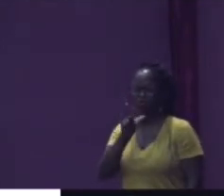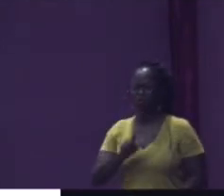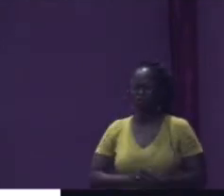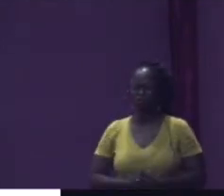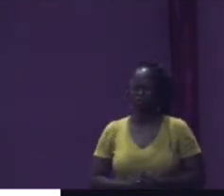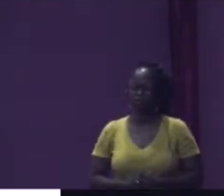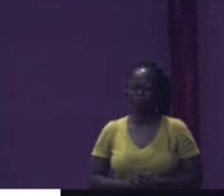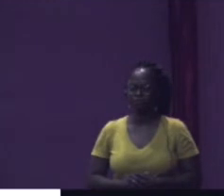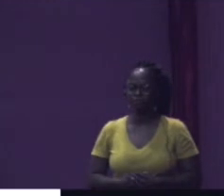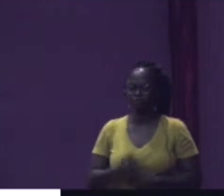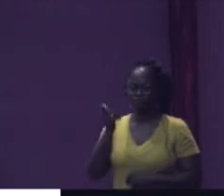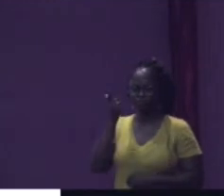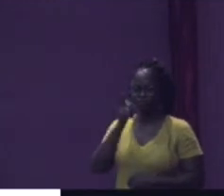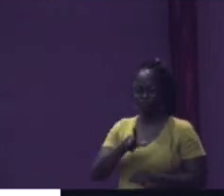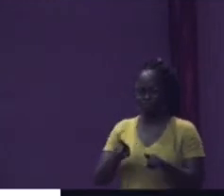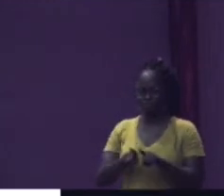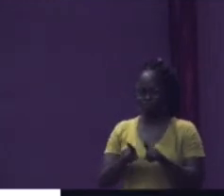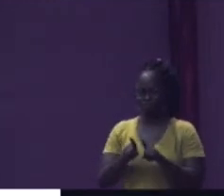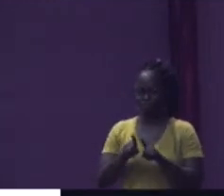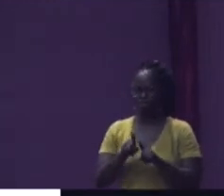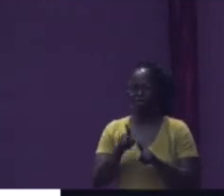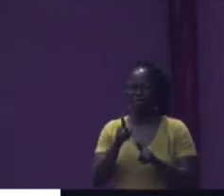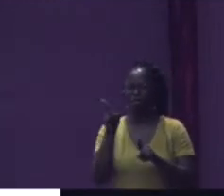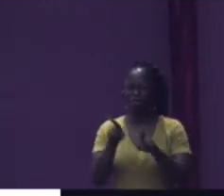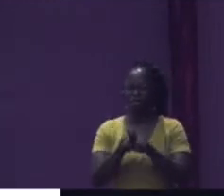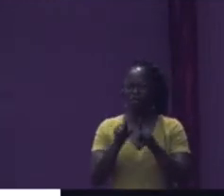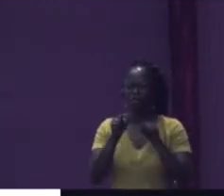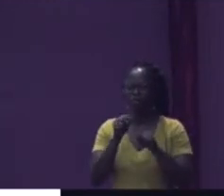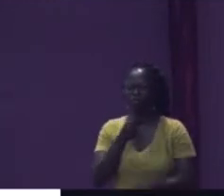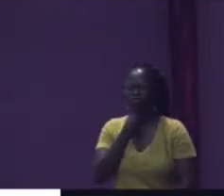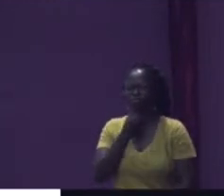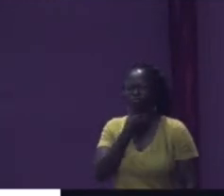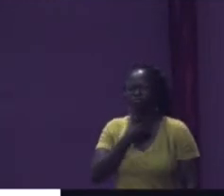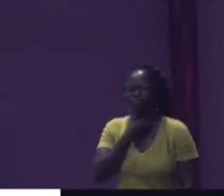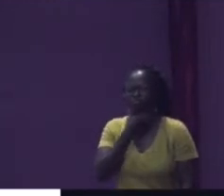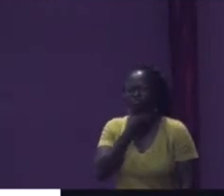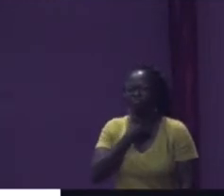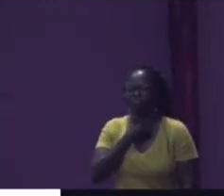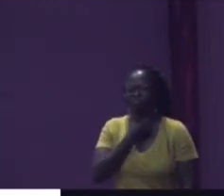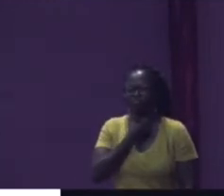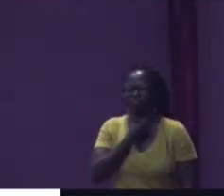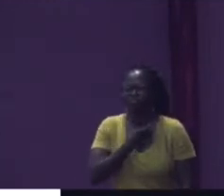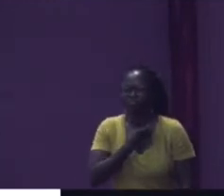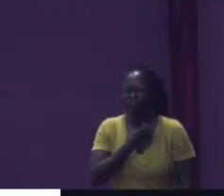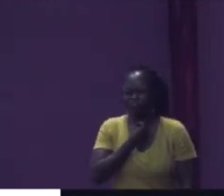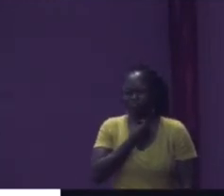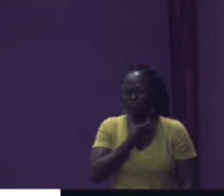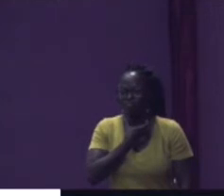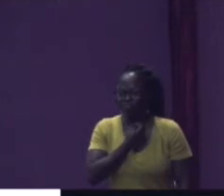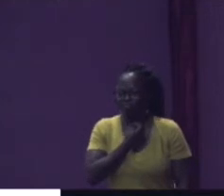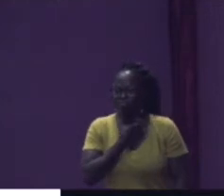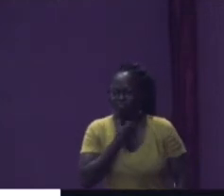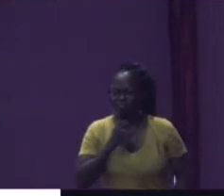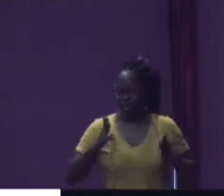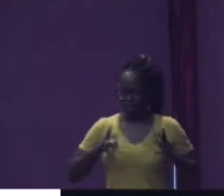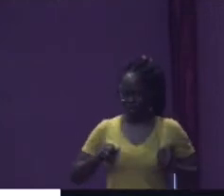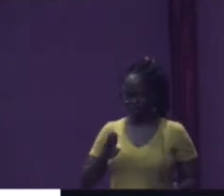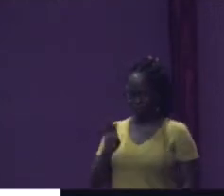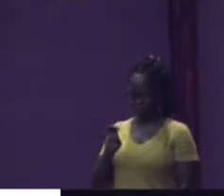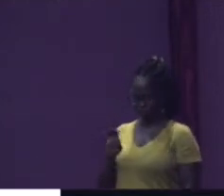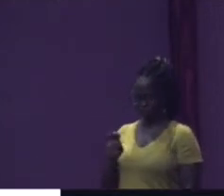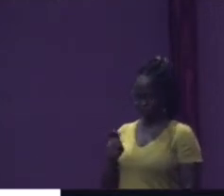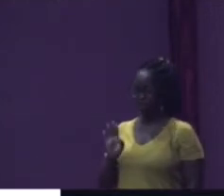clearing of the throat. And that's what she's doing here. So we go, again, the midwife is dealing